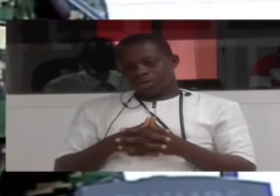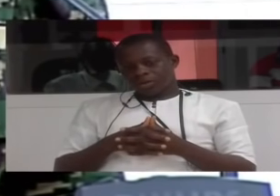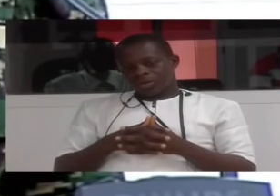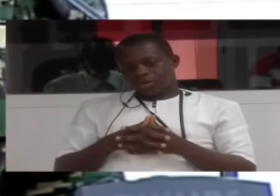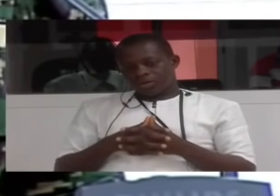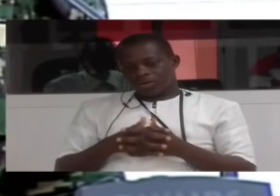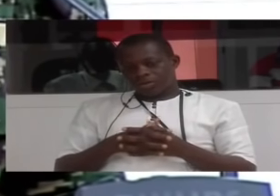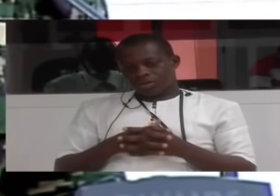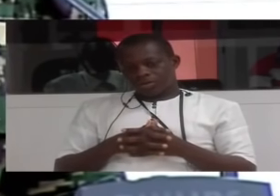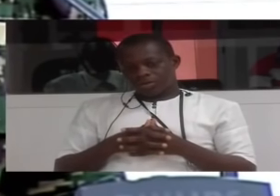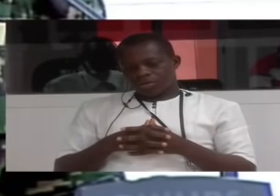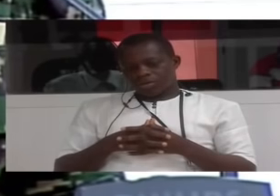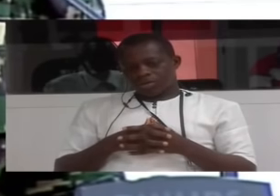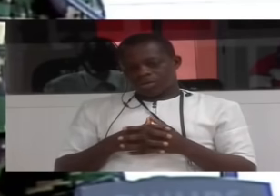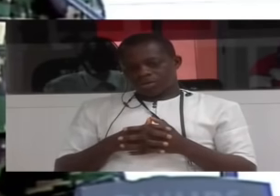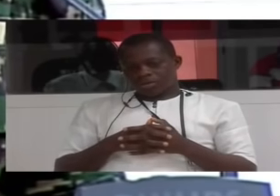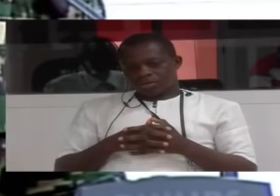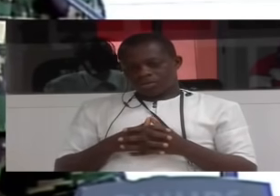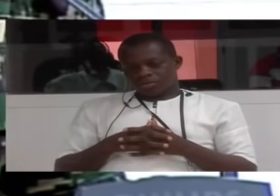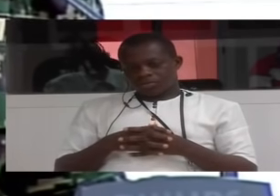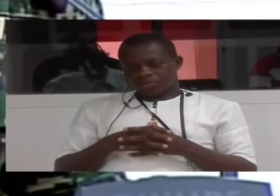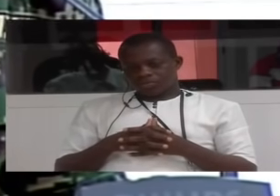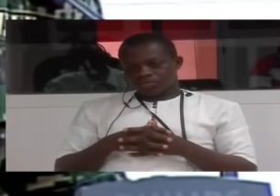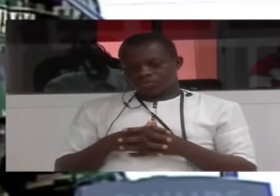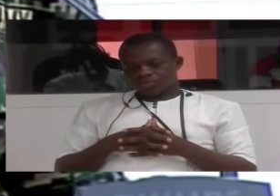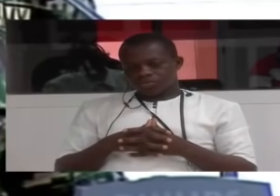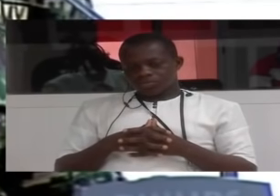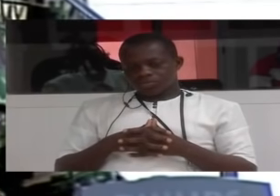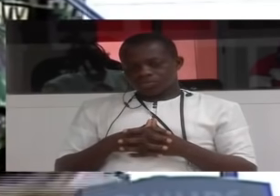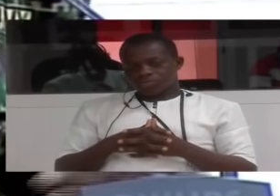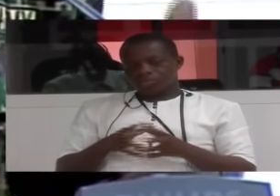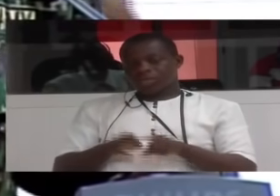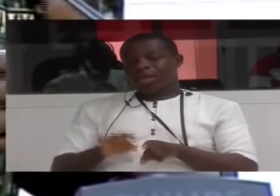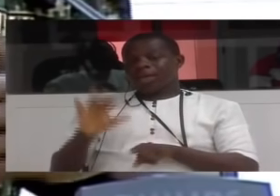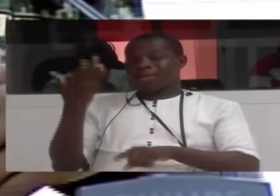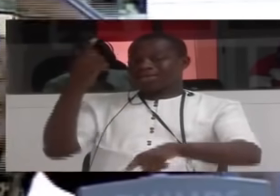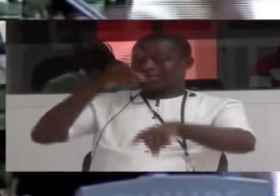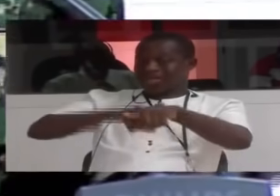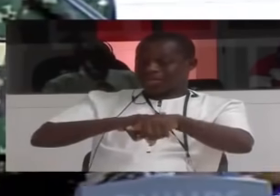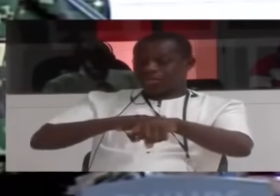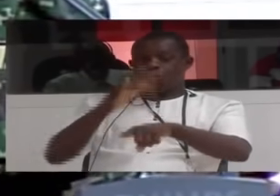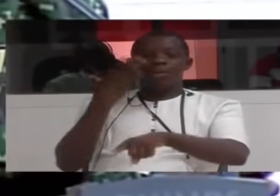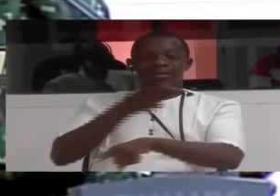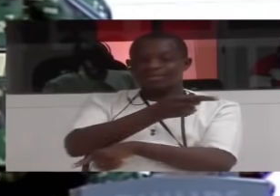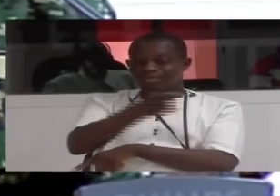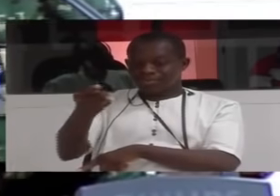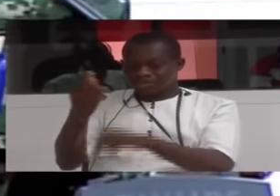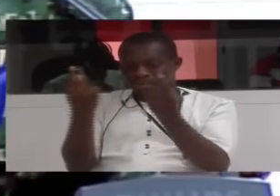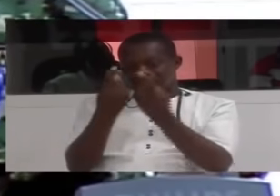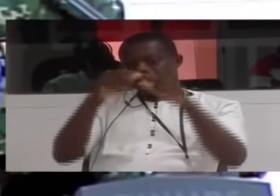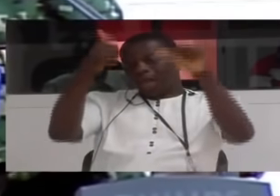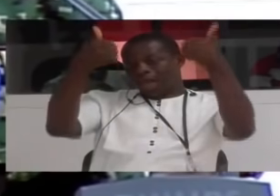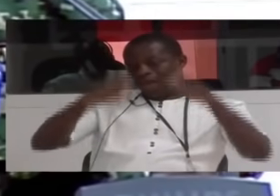continue nga di def jeufam yoyu nga xamné lolu lañ leen dé santa time bobu li bop ba lolu daan xew at that time